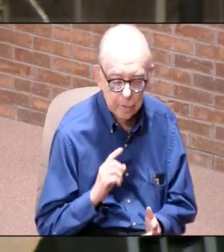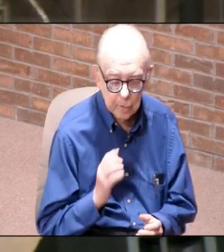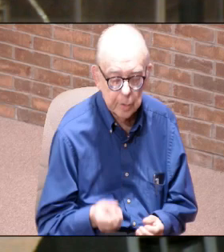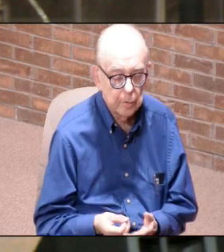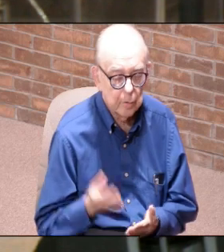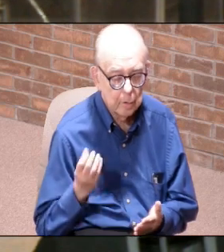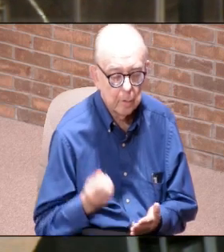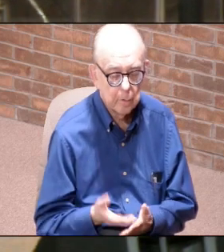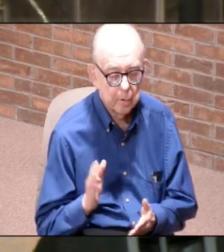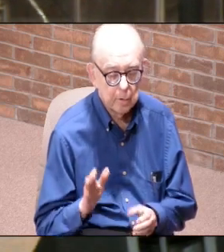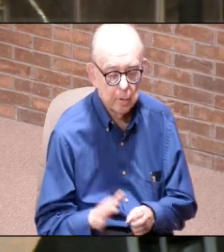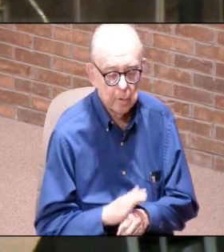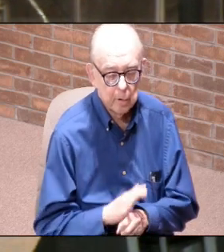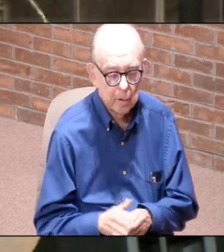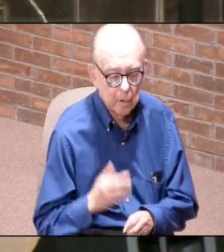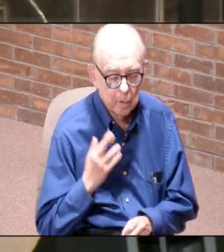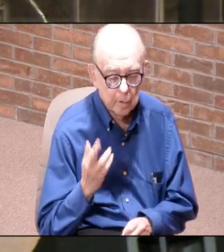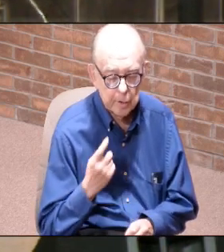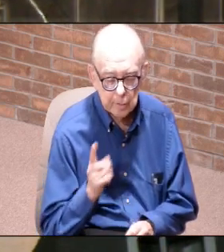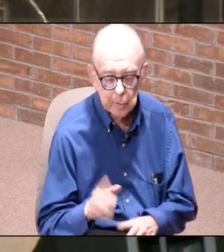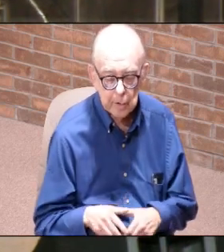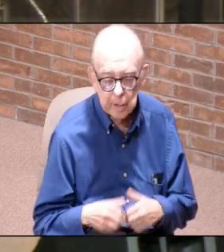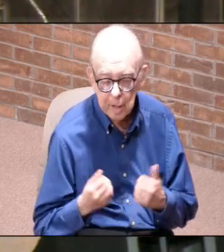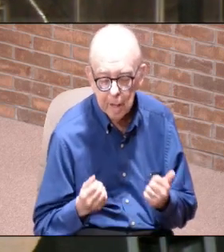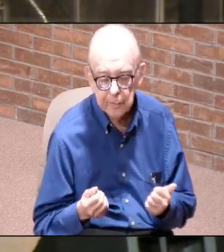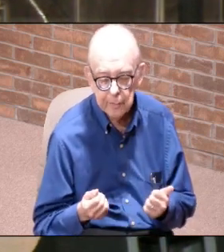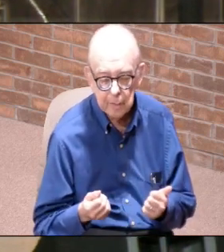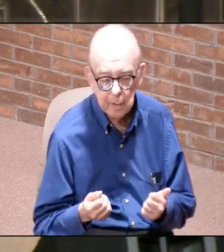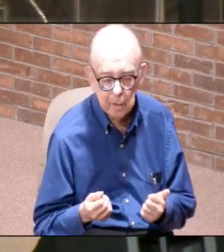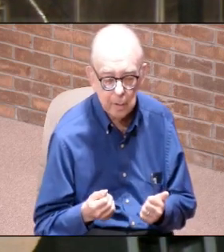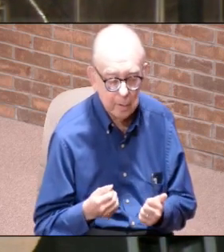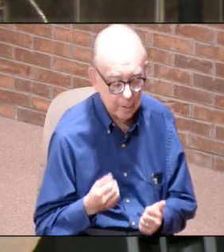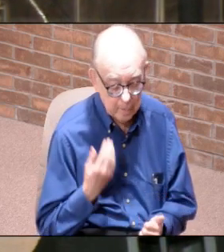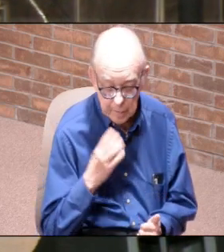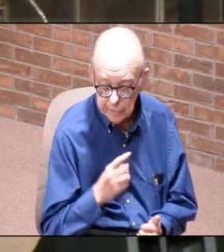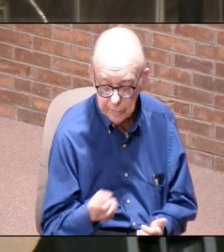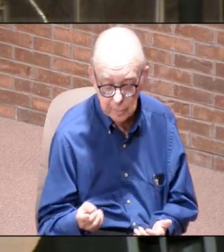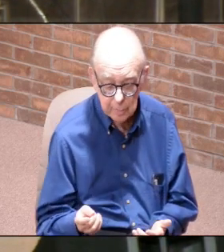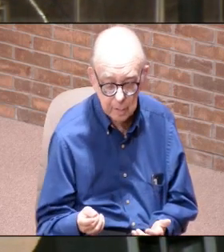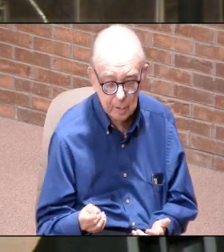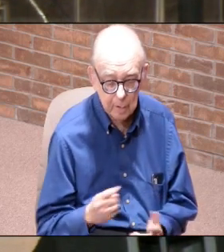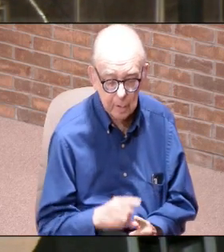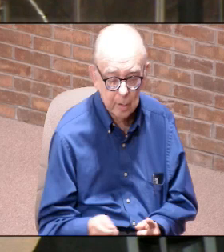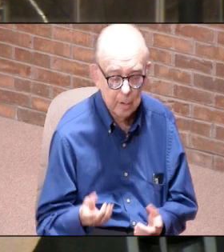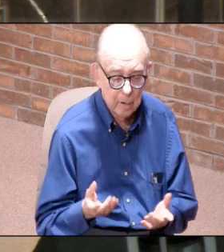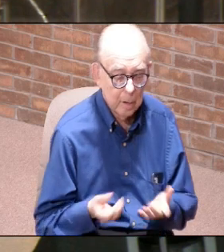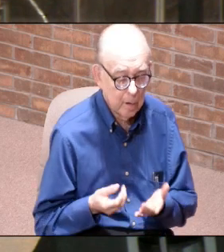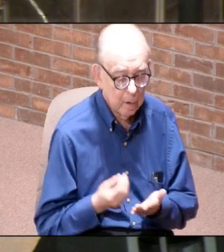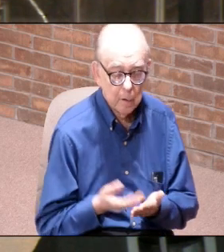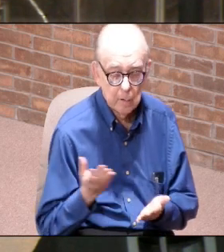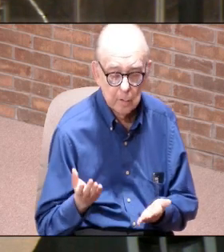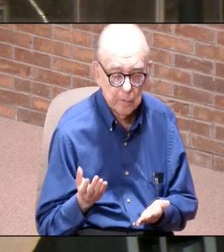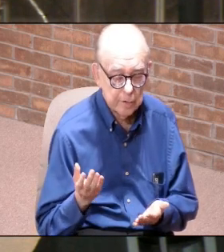waste your whole purpose in life. And I don't know about you all, but I don't want to waste another day of my